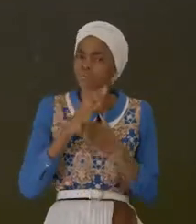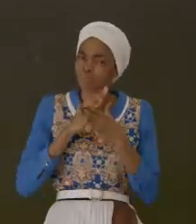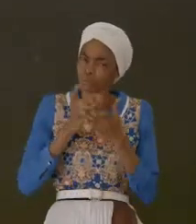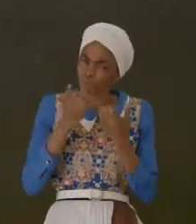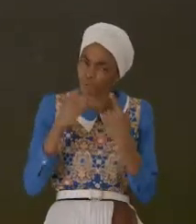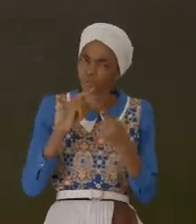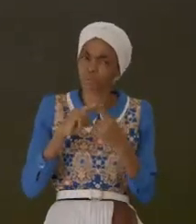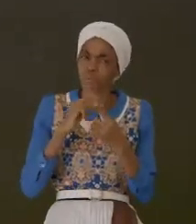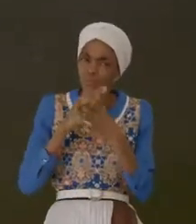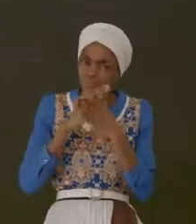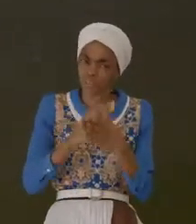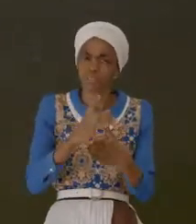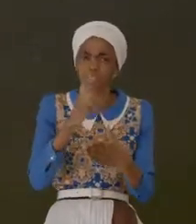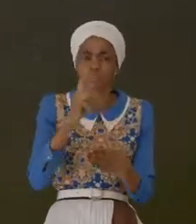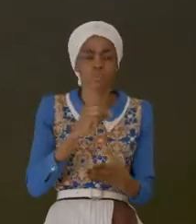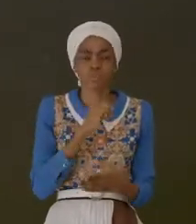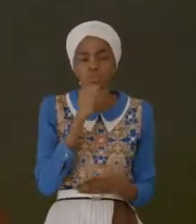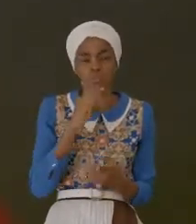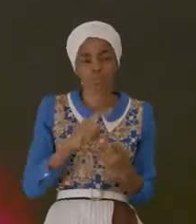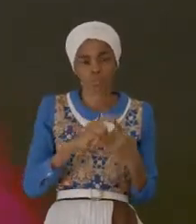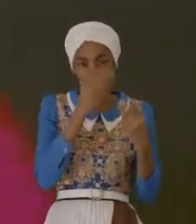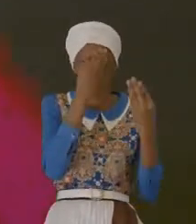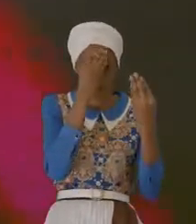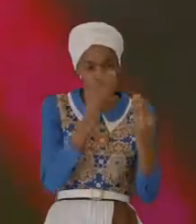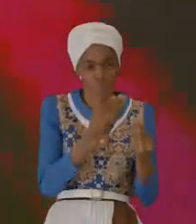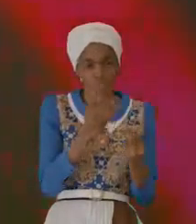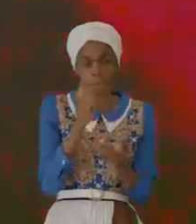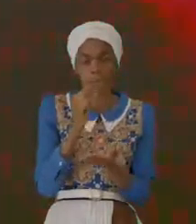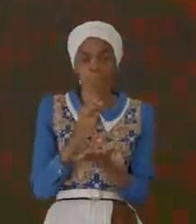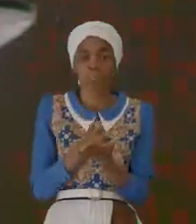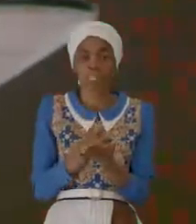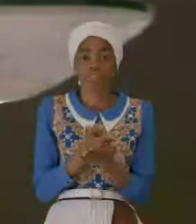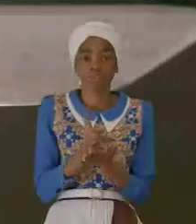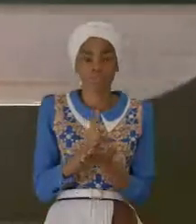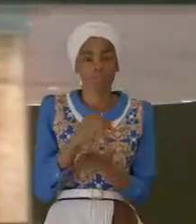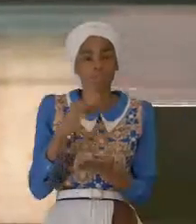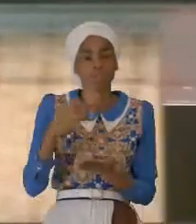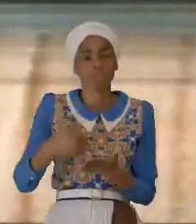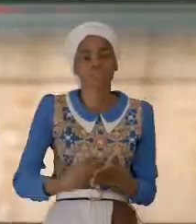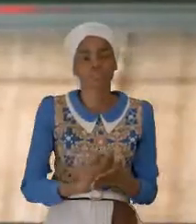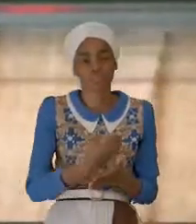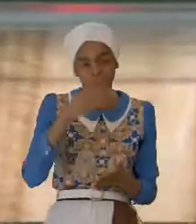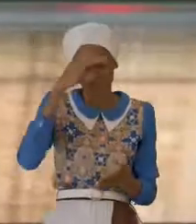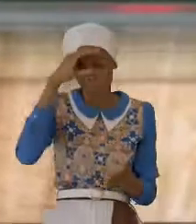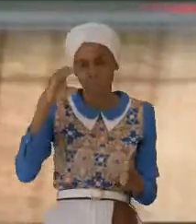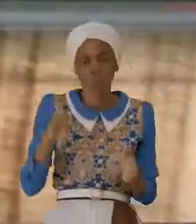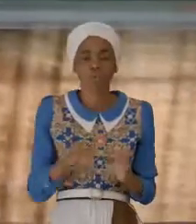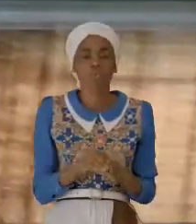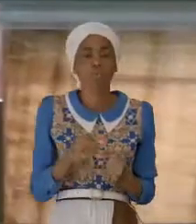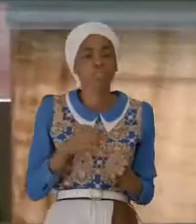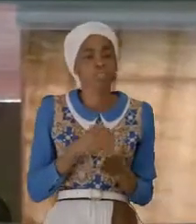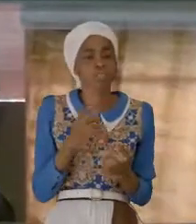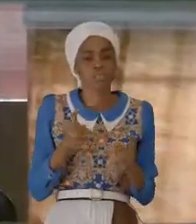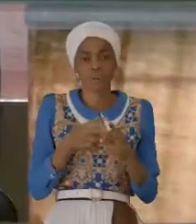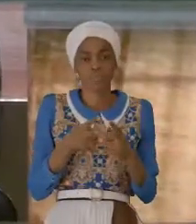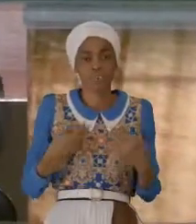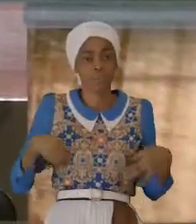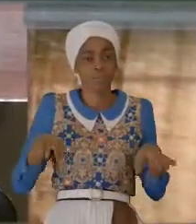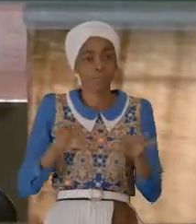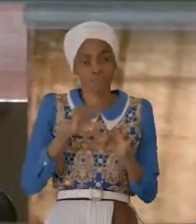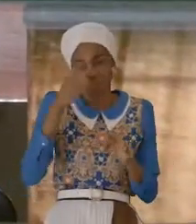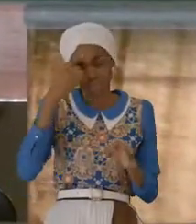to not to Bear the truth of the New Covenant it's very important for us to know